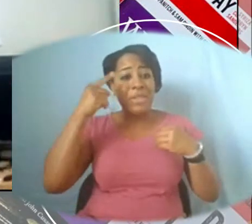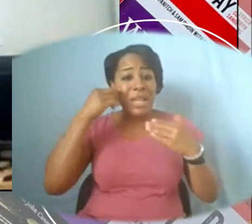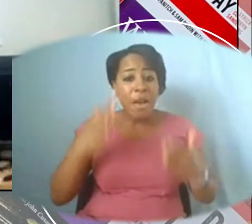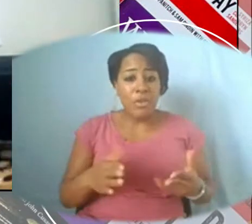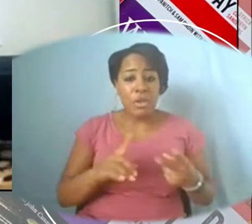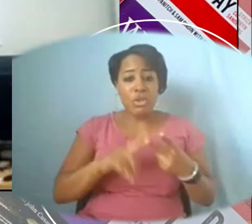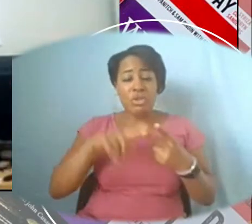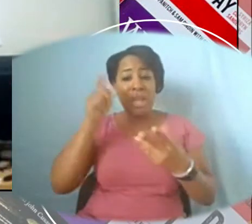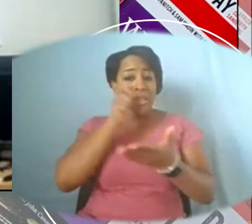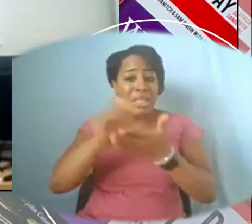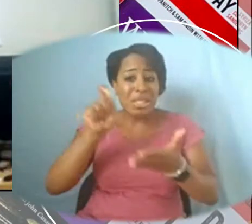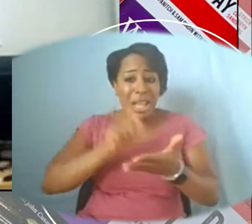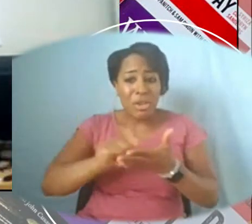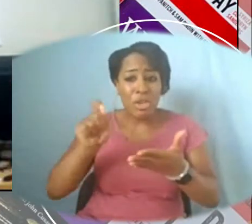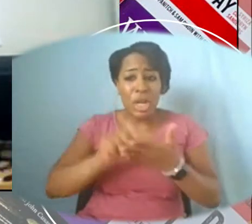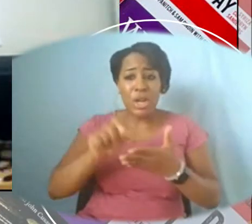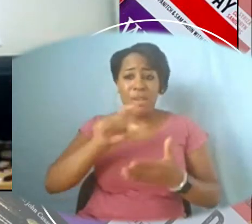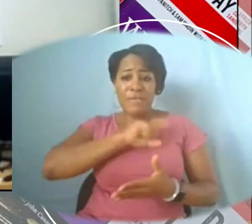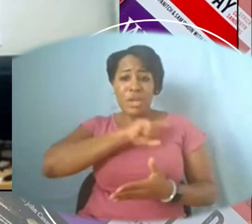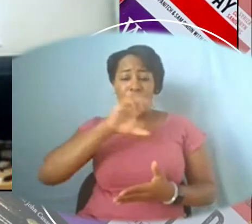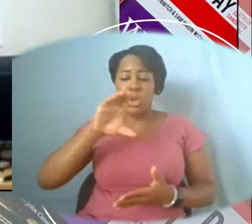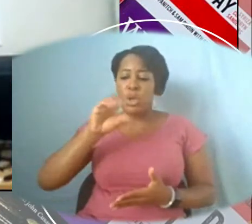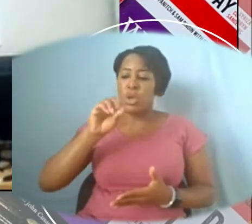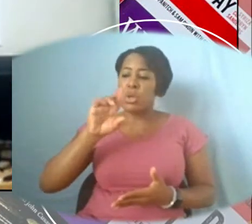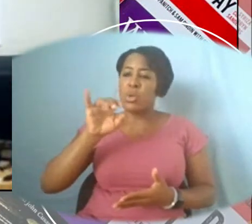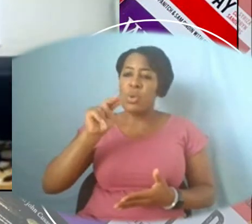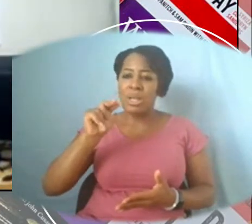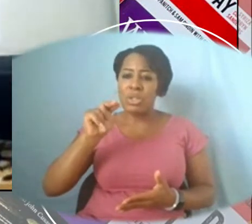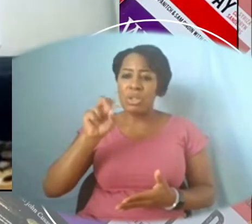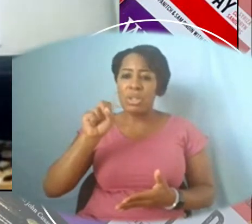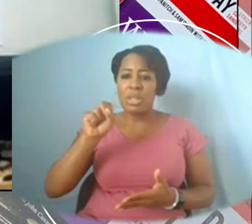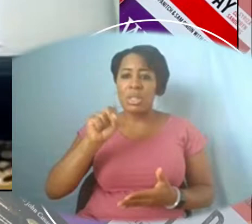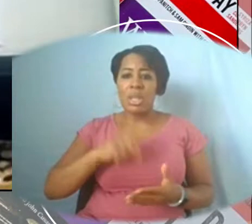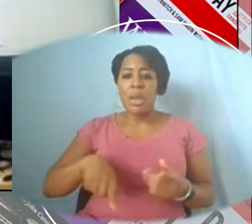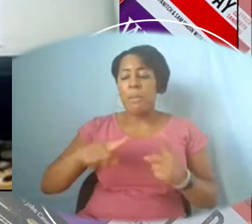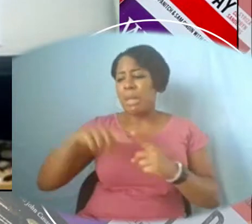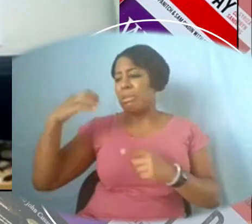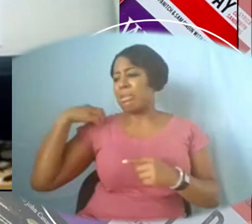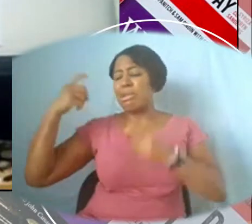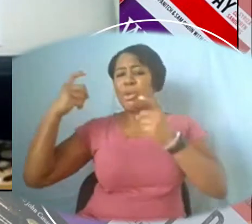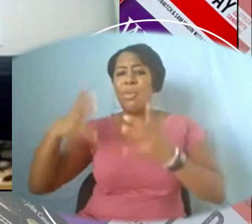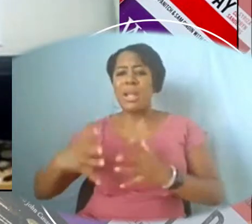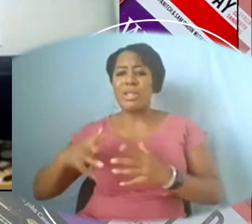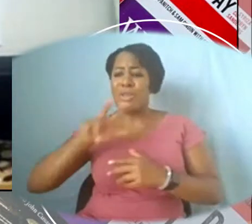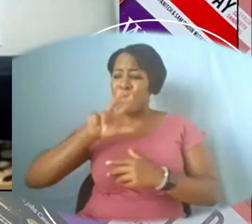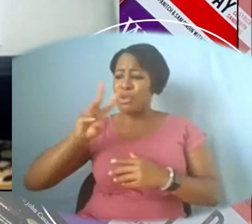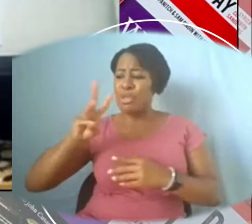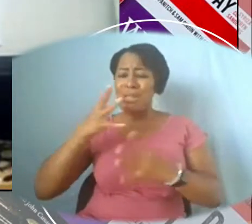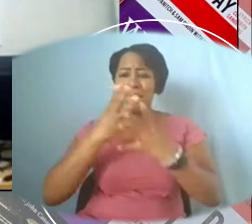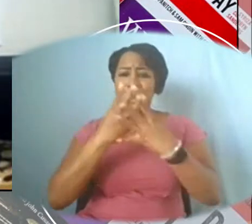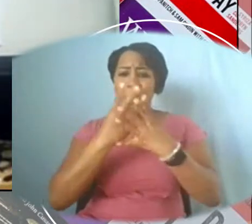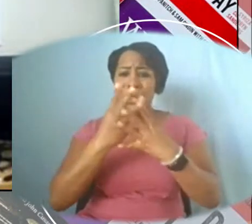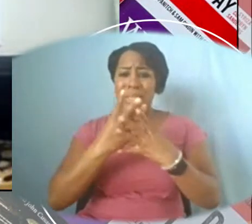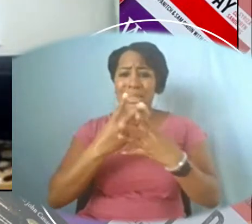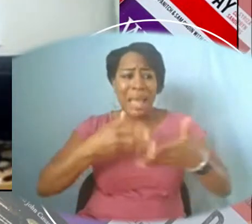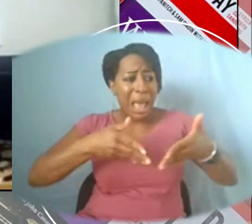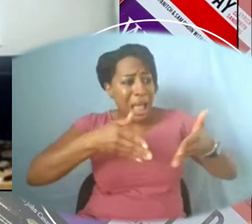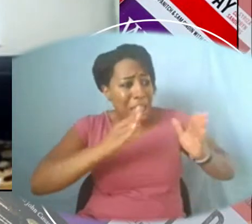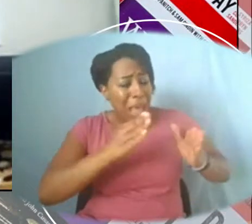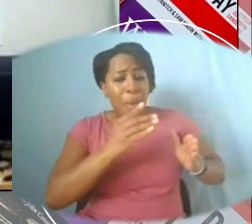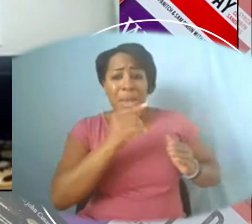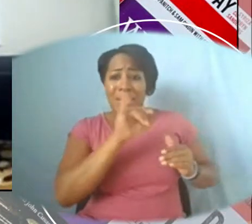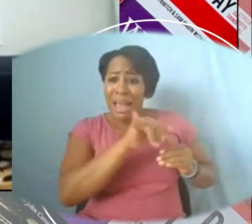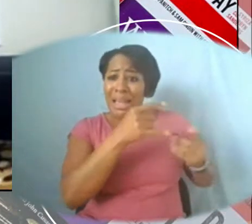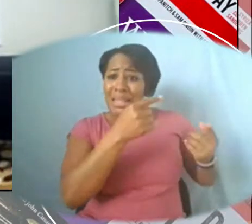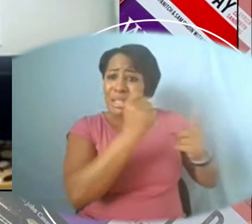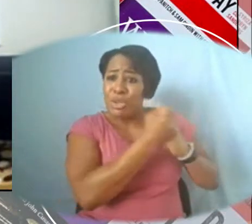have wardens of 36 plus prisons allowing this to happen, at some point we have to say something is